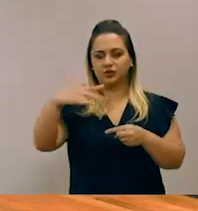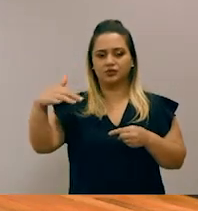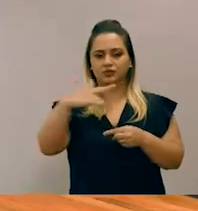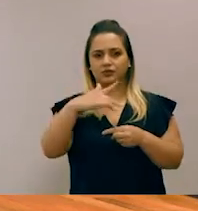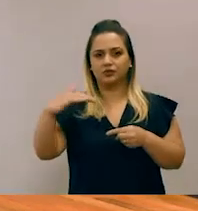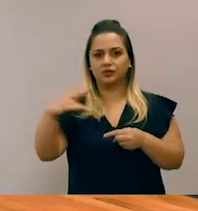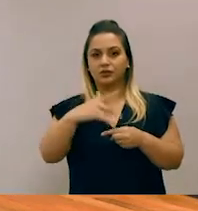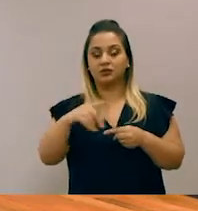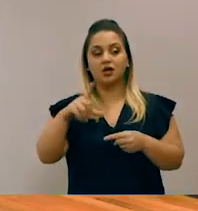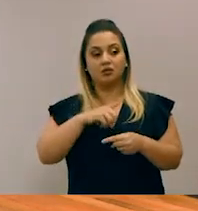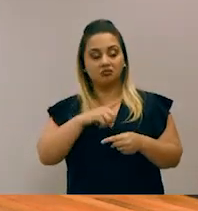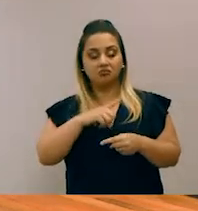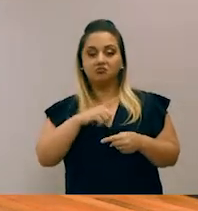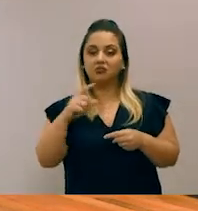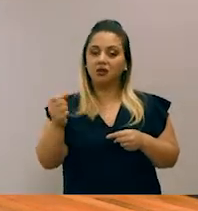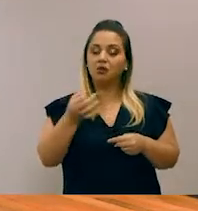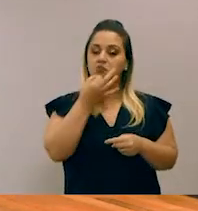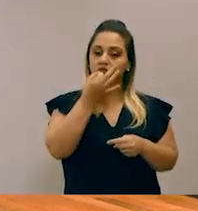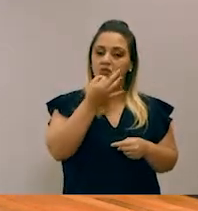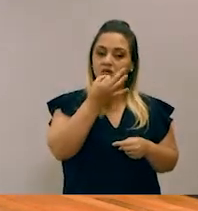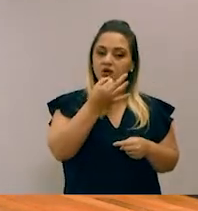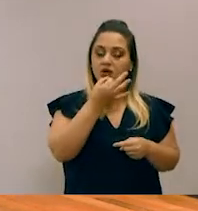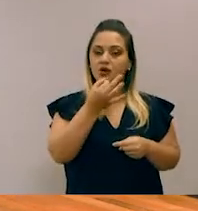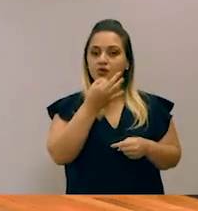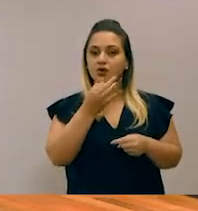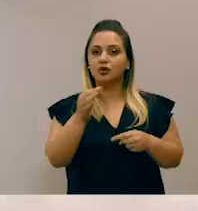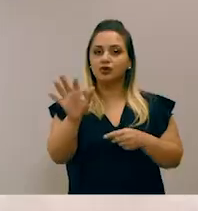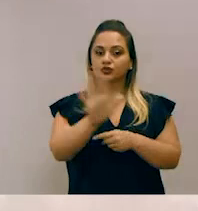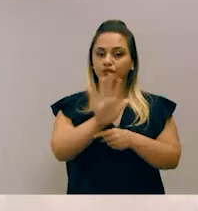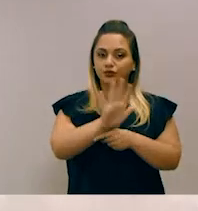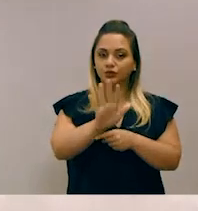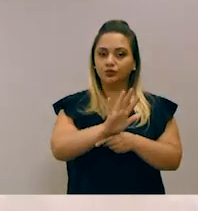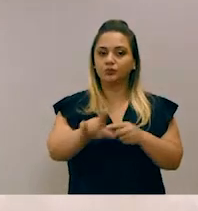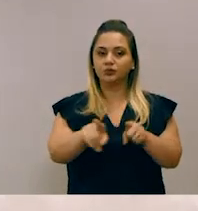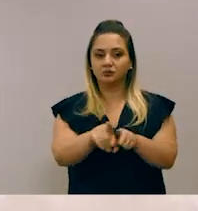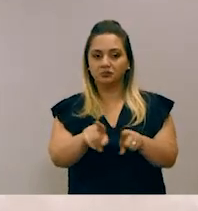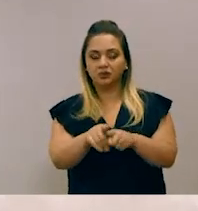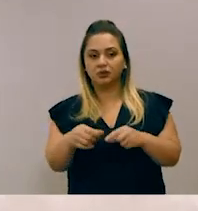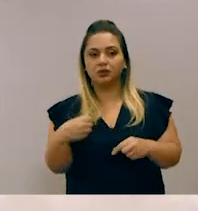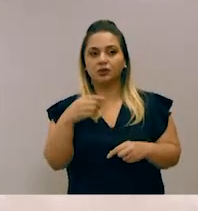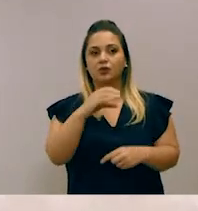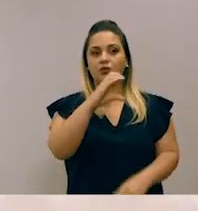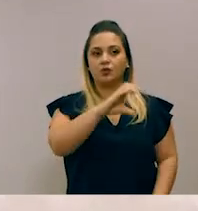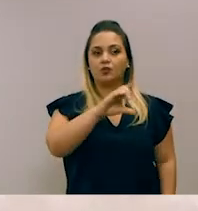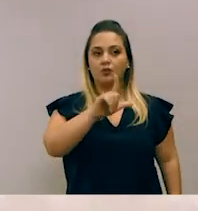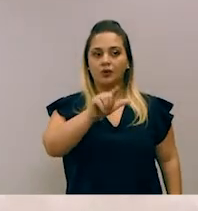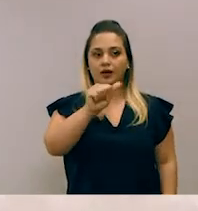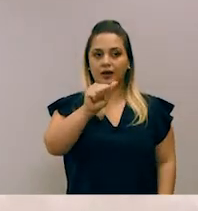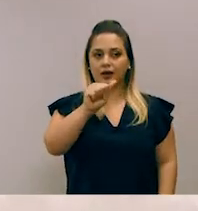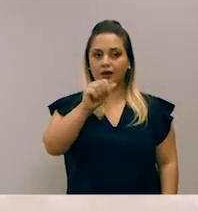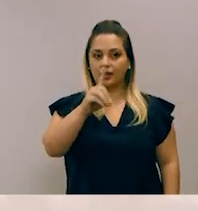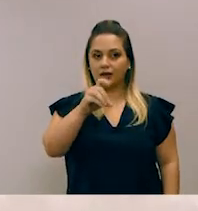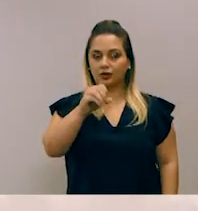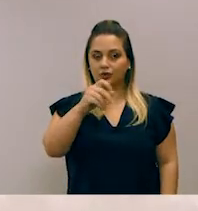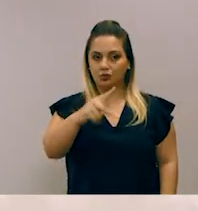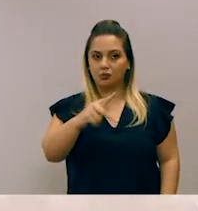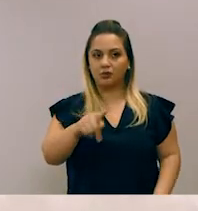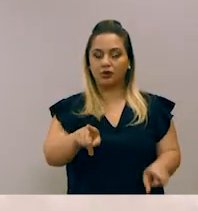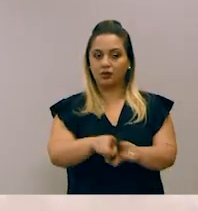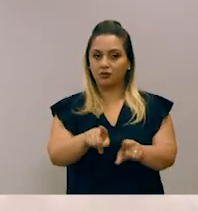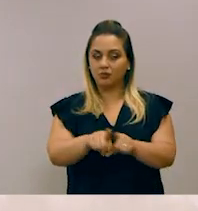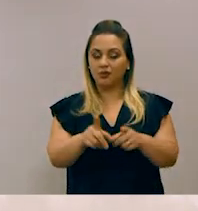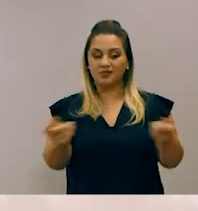movie suggestions to you. So in this context, CLADOP is just a small contribution for greater